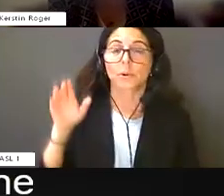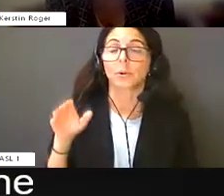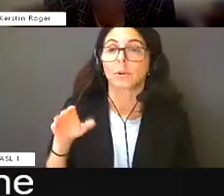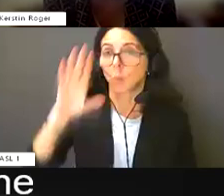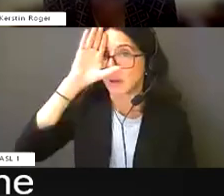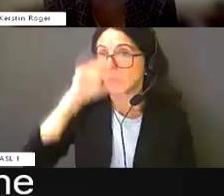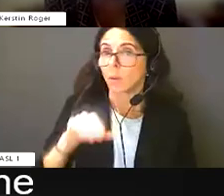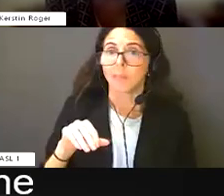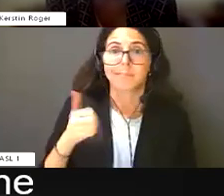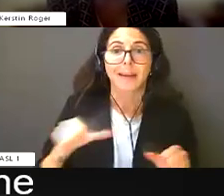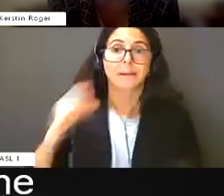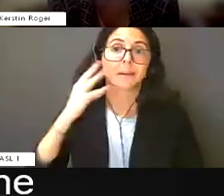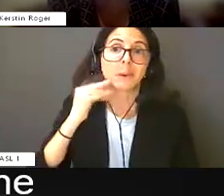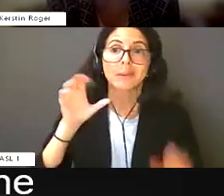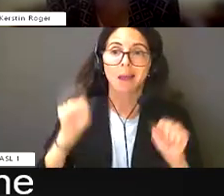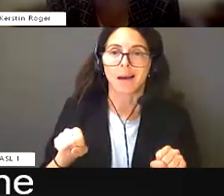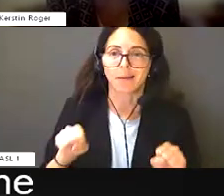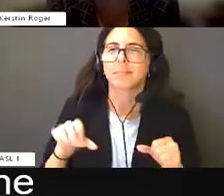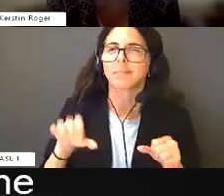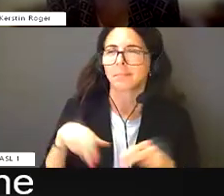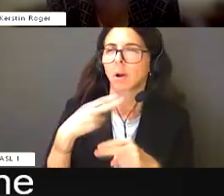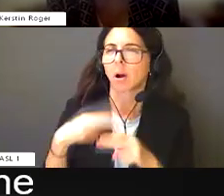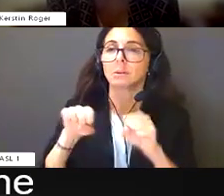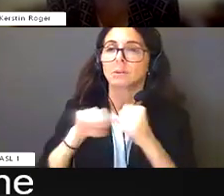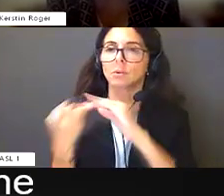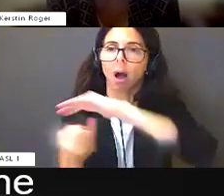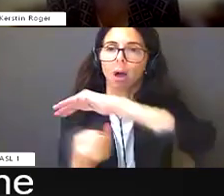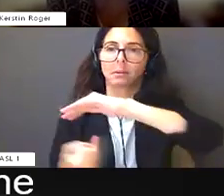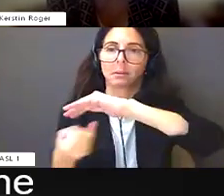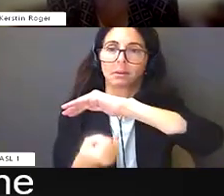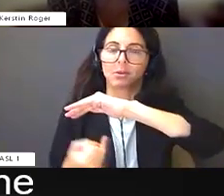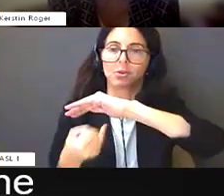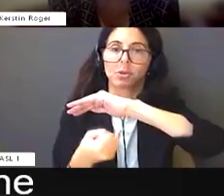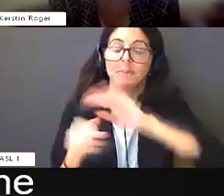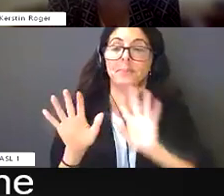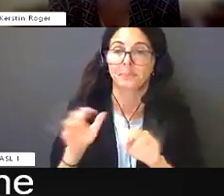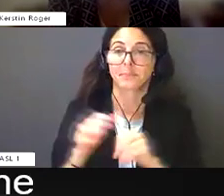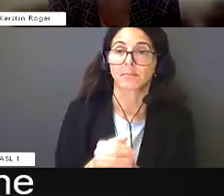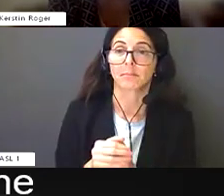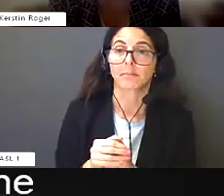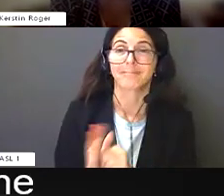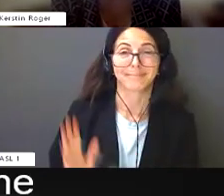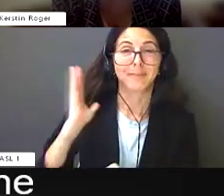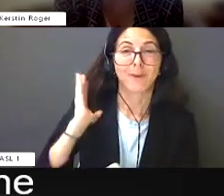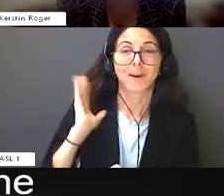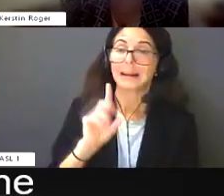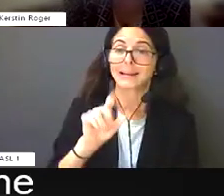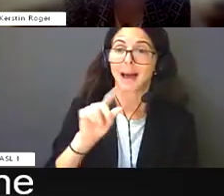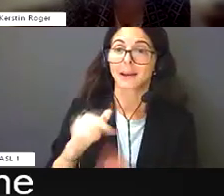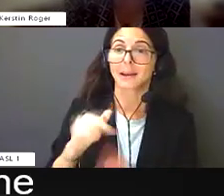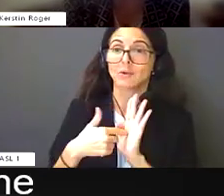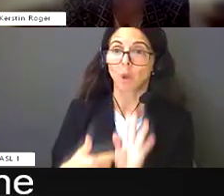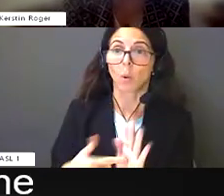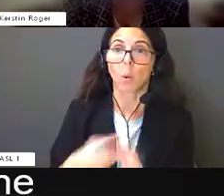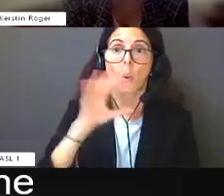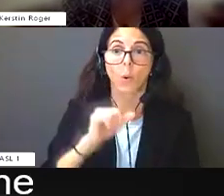issue of social isolation. And so historically, the data shows that actually older men